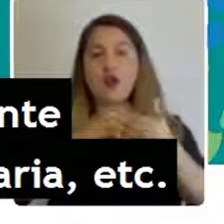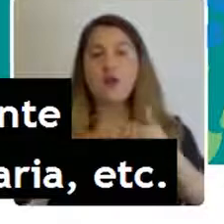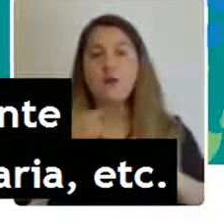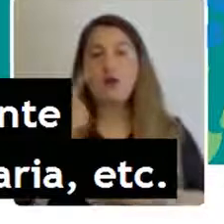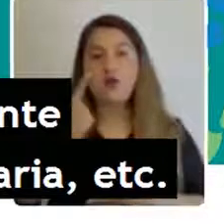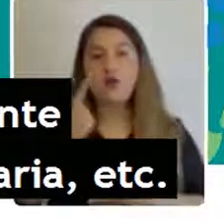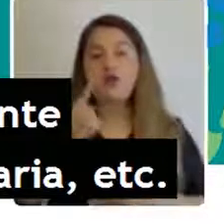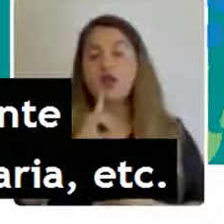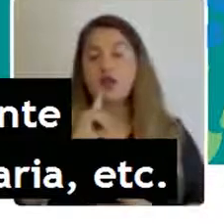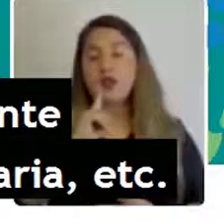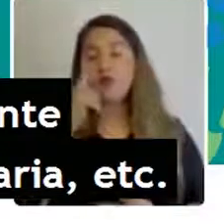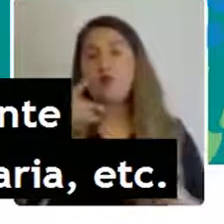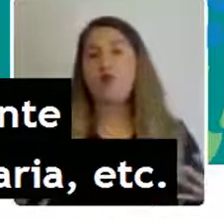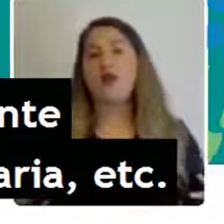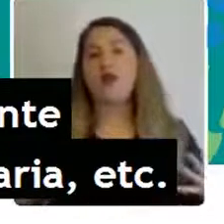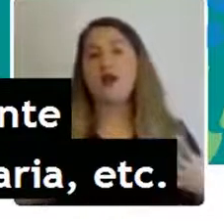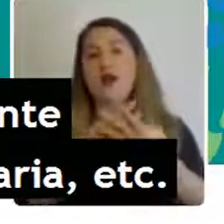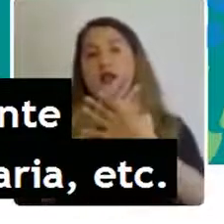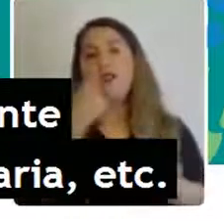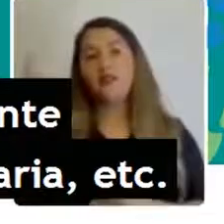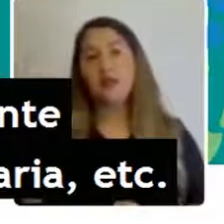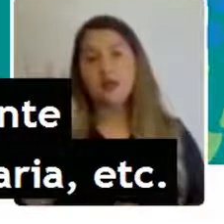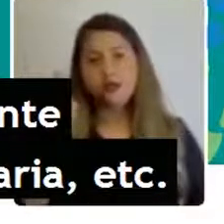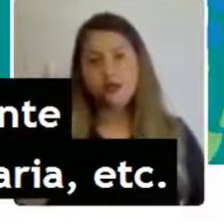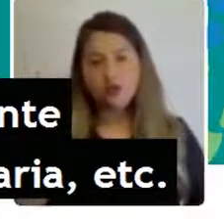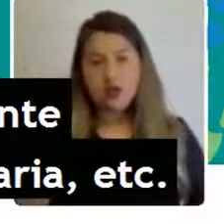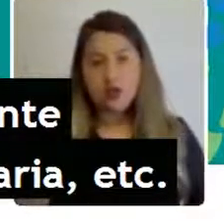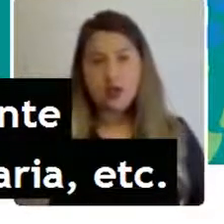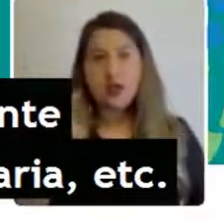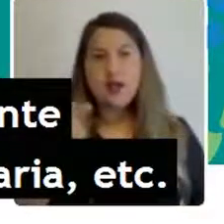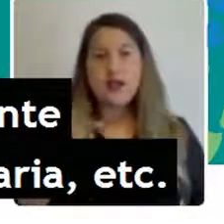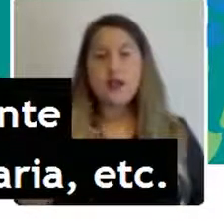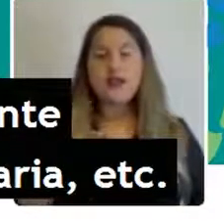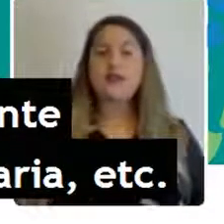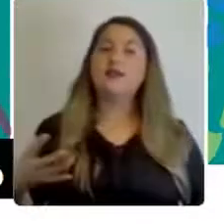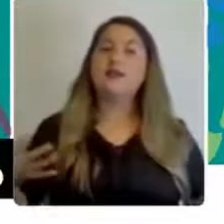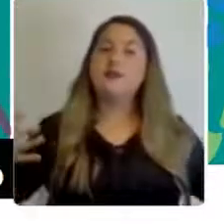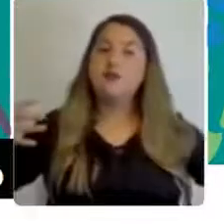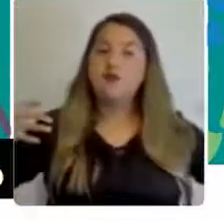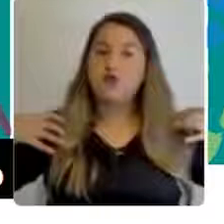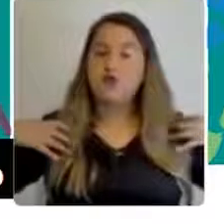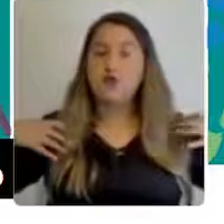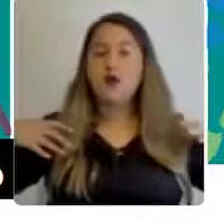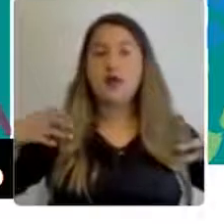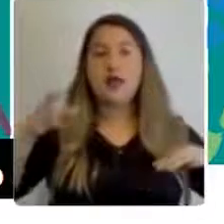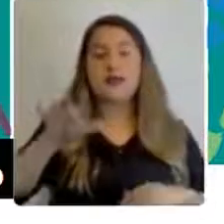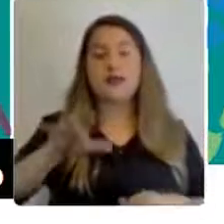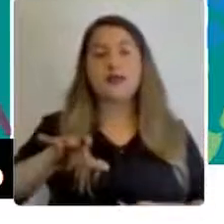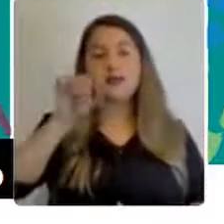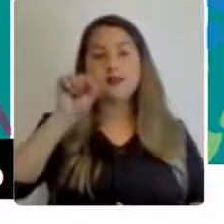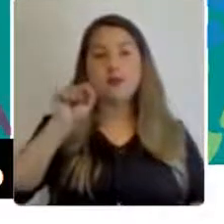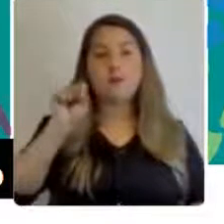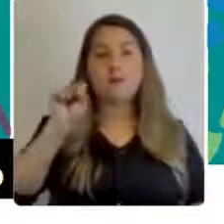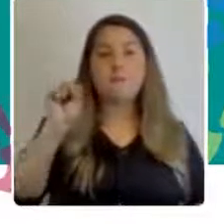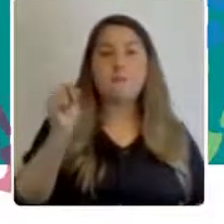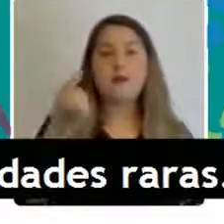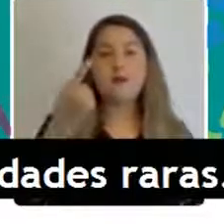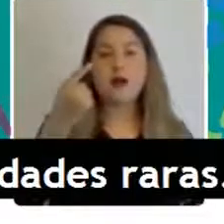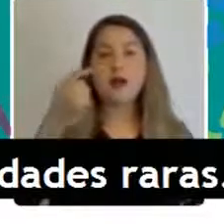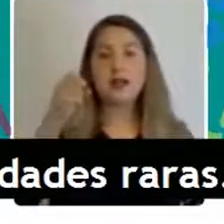to the prevention, primary prevention, secondary prevention, and so on, to the surveillance through the